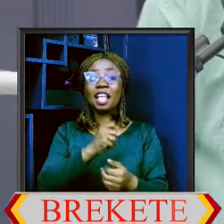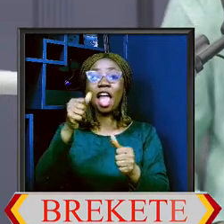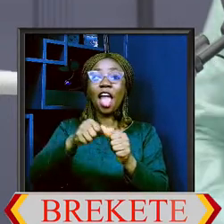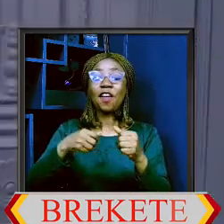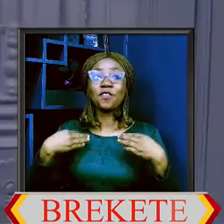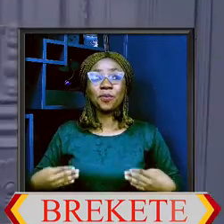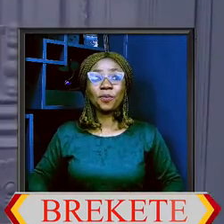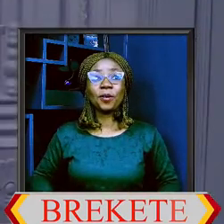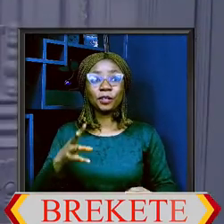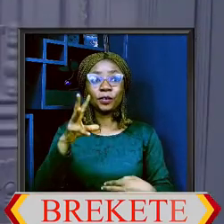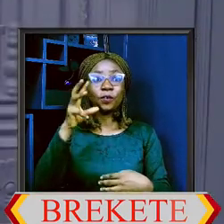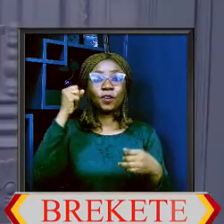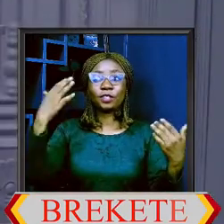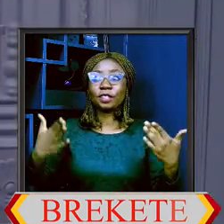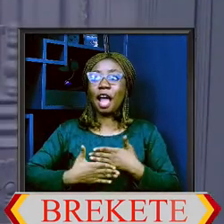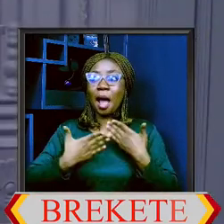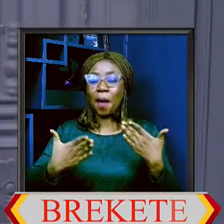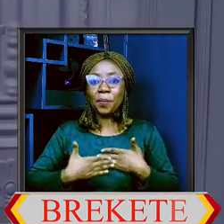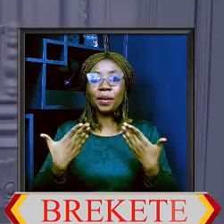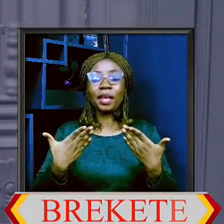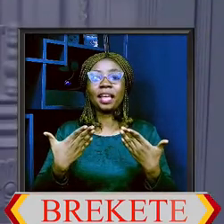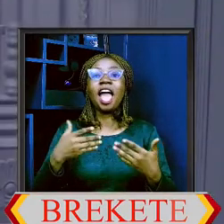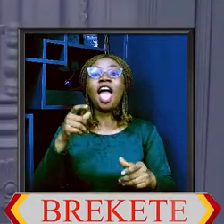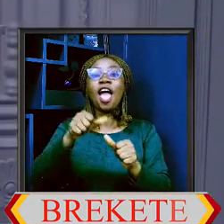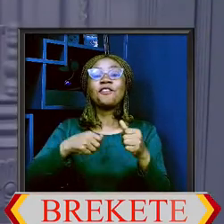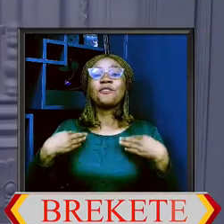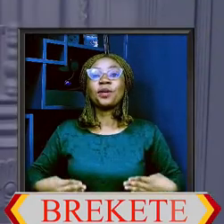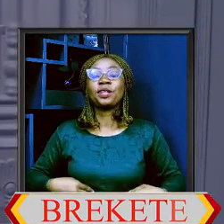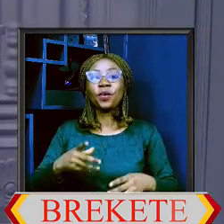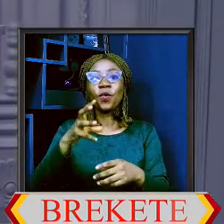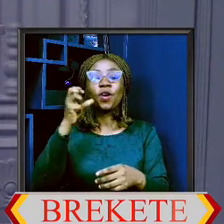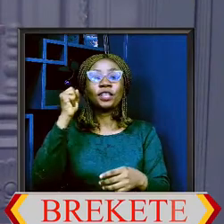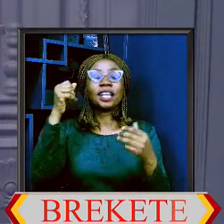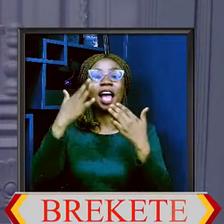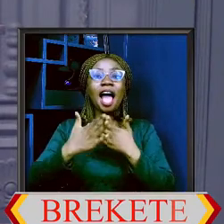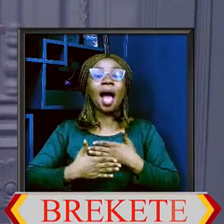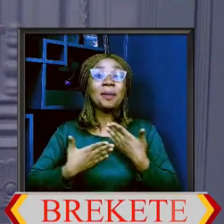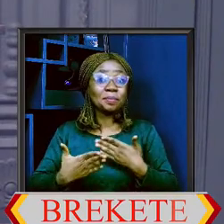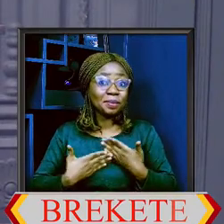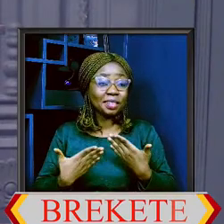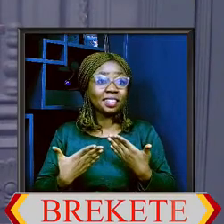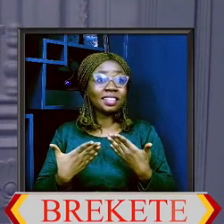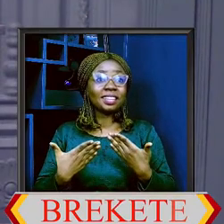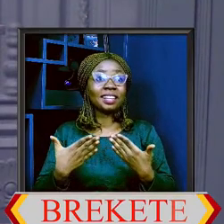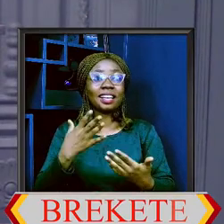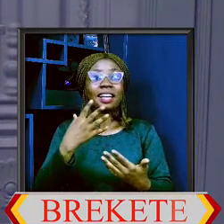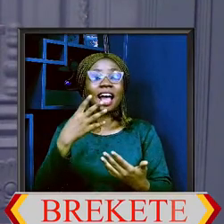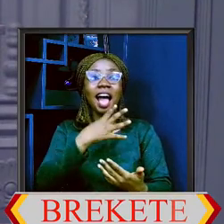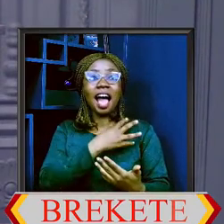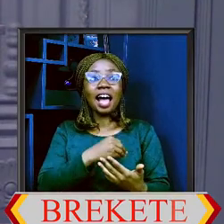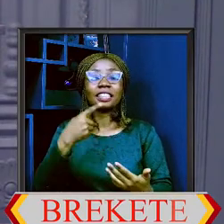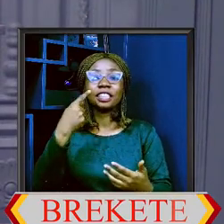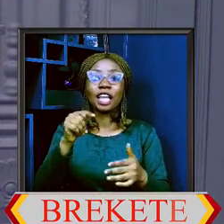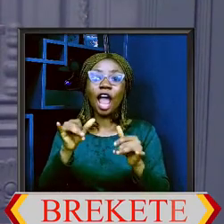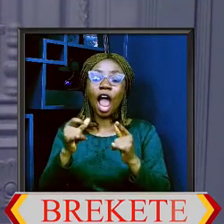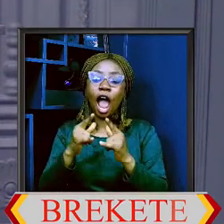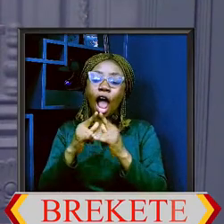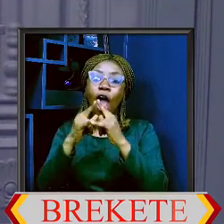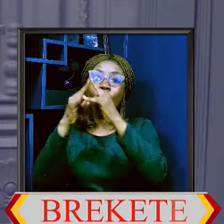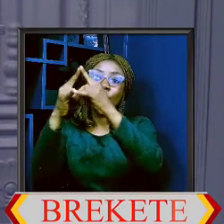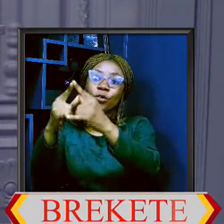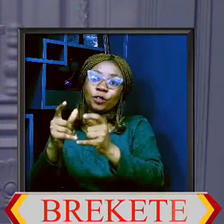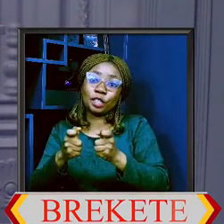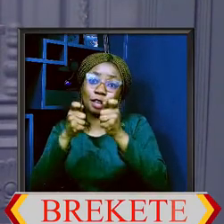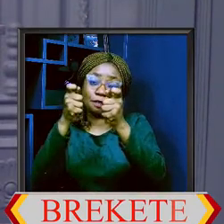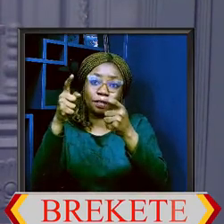everybody was happy and everybody was happy and uh the award